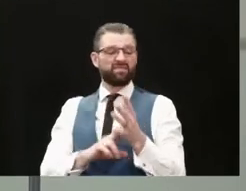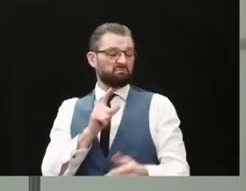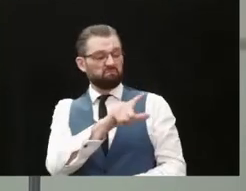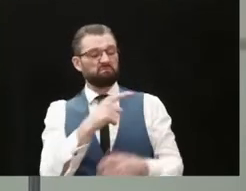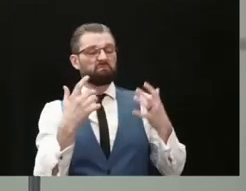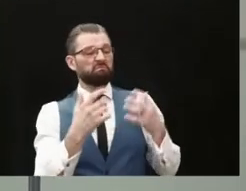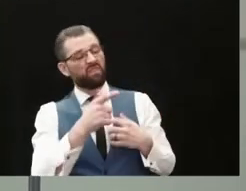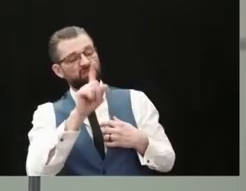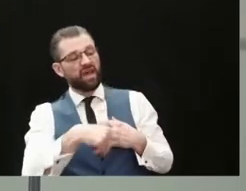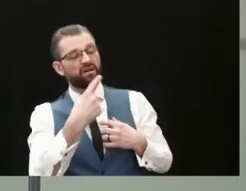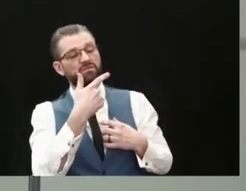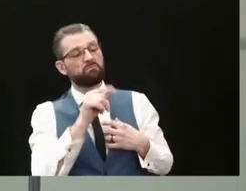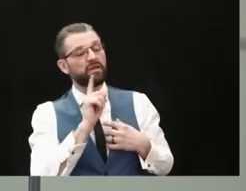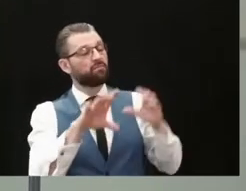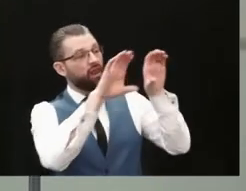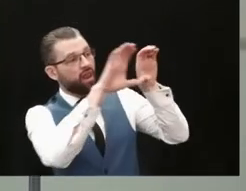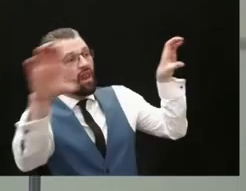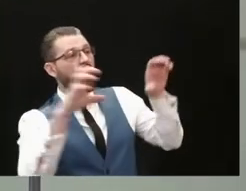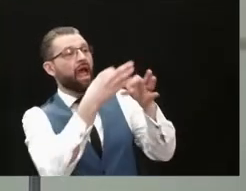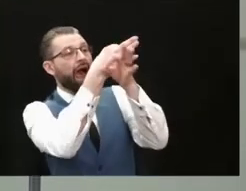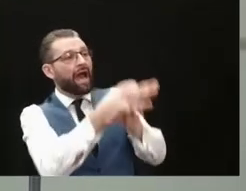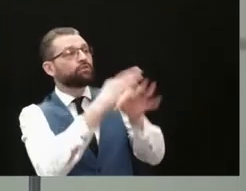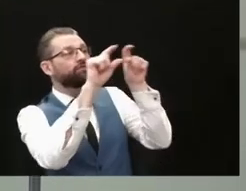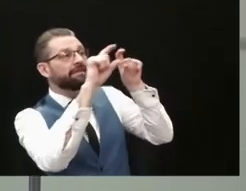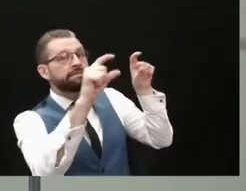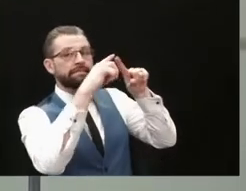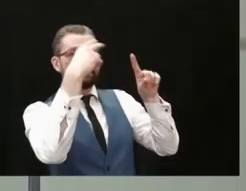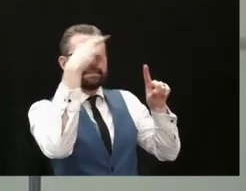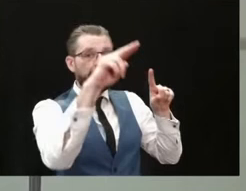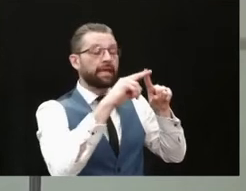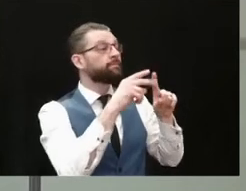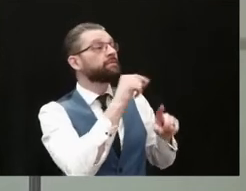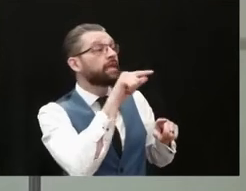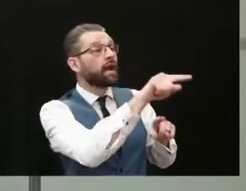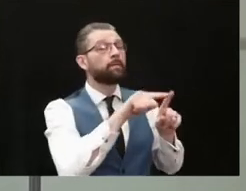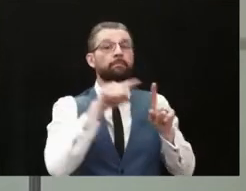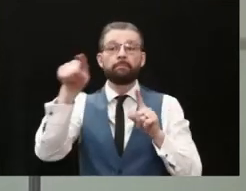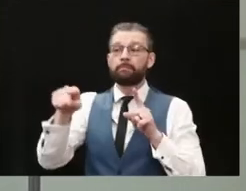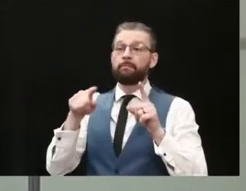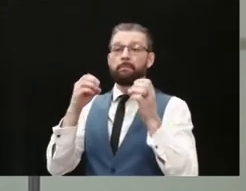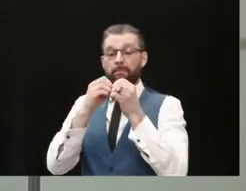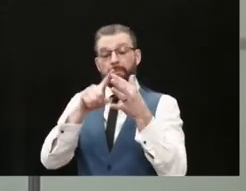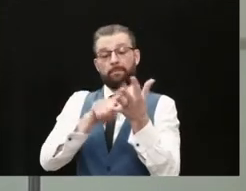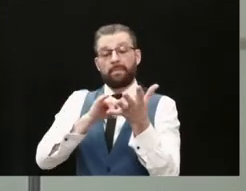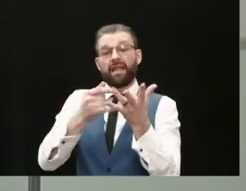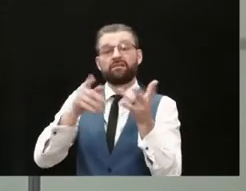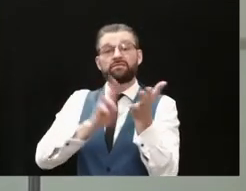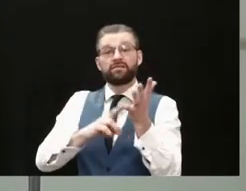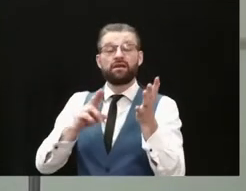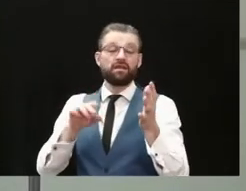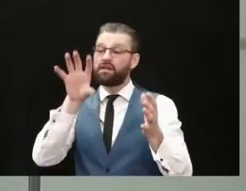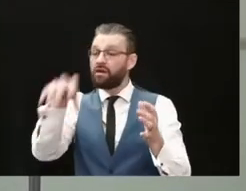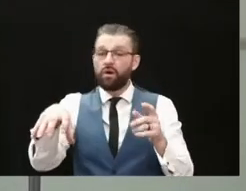cattle trucks. They were clearly labeled Auschwitz, Sobibor. If you were lucky, you went to Belsenbergen, or the occasional one that went